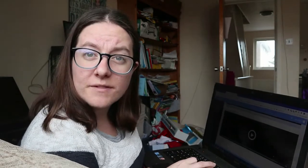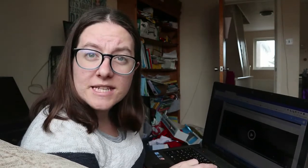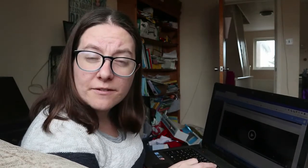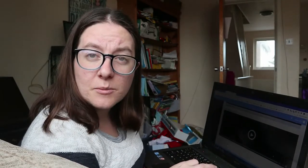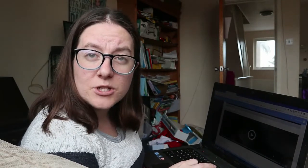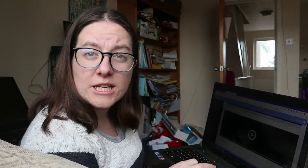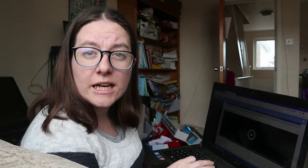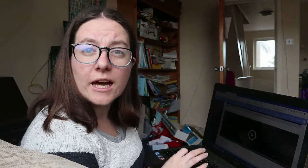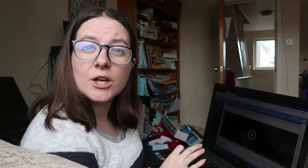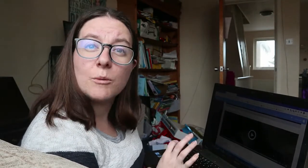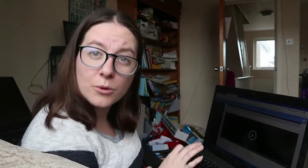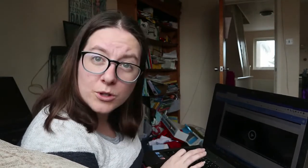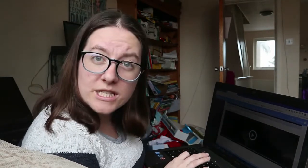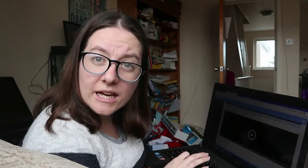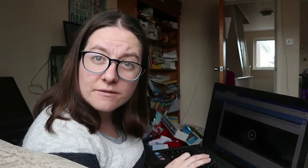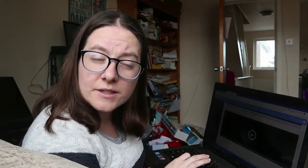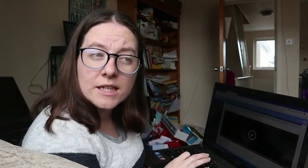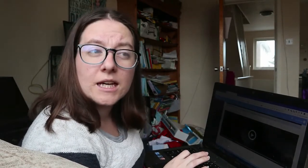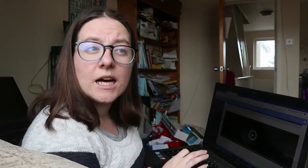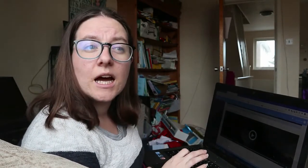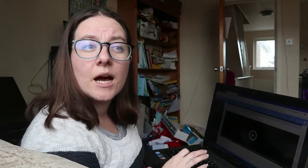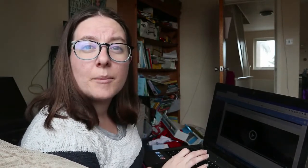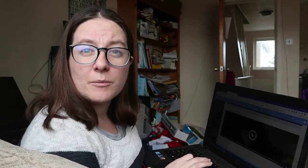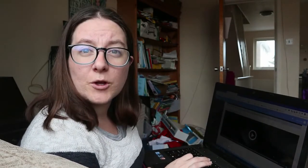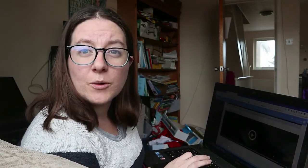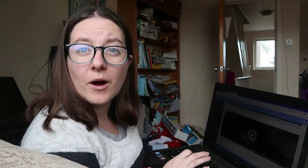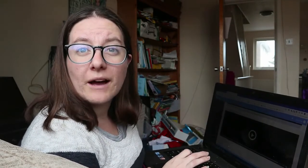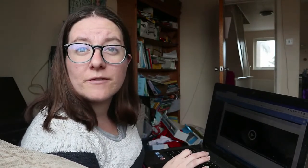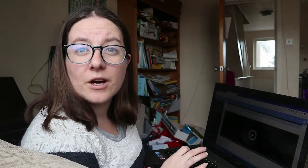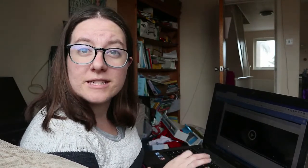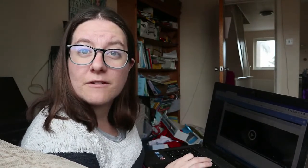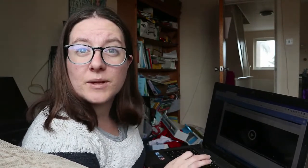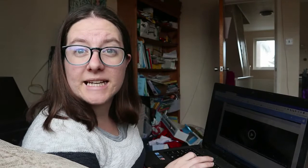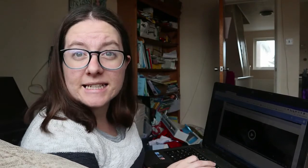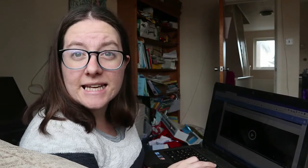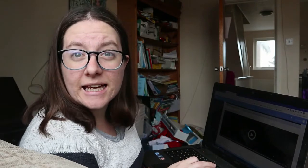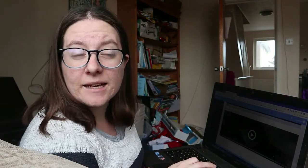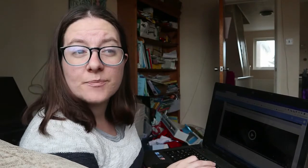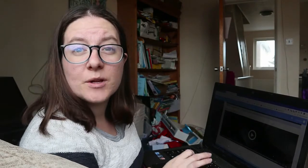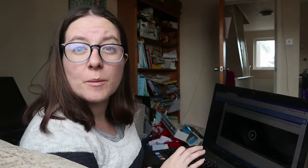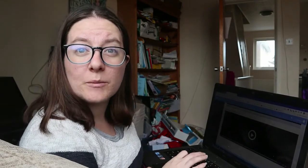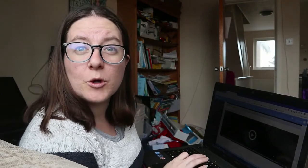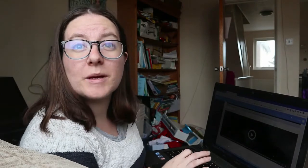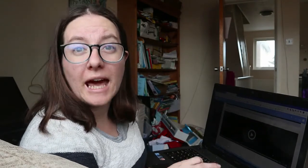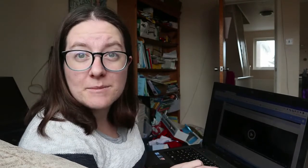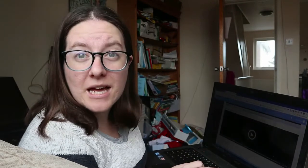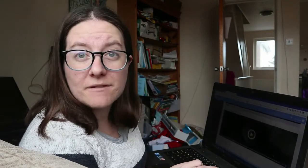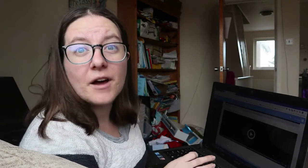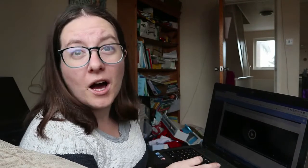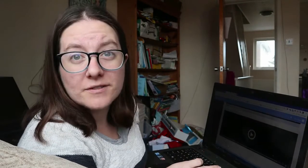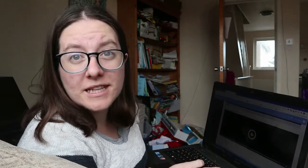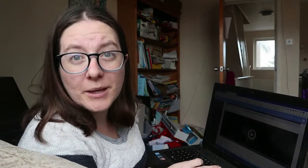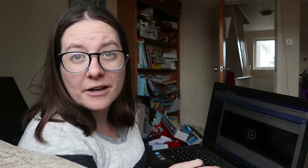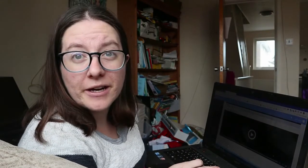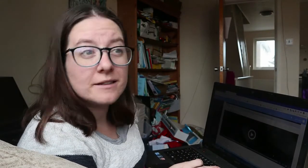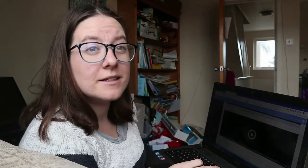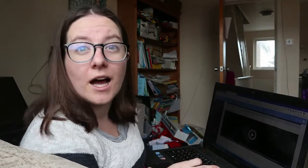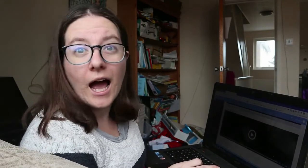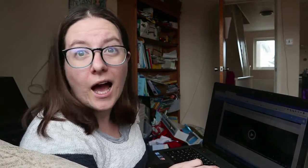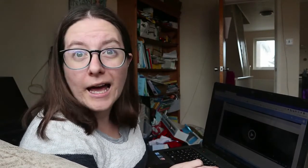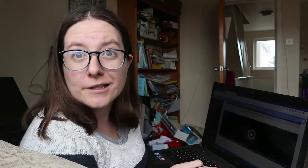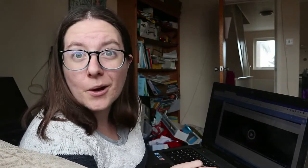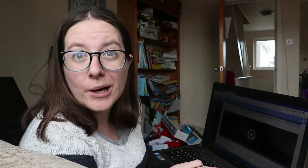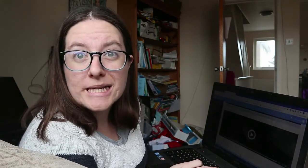are part of the deaf community, and who were born deaf. People who are deaf with a little d were people who became deaf after they were hearing.